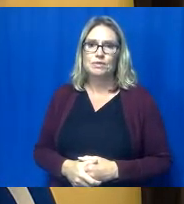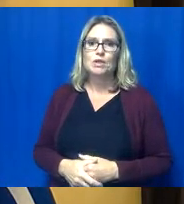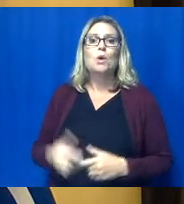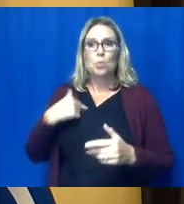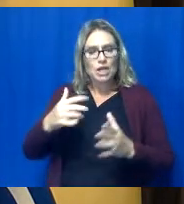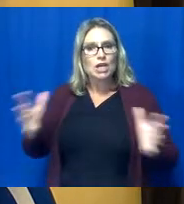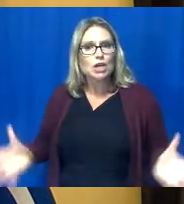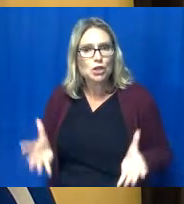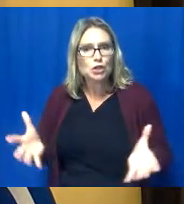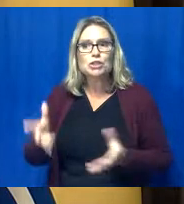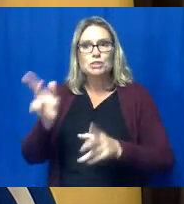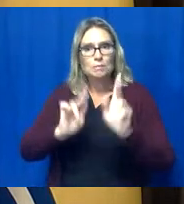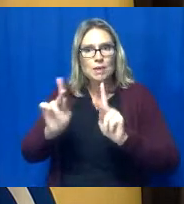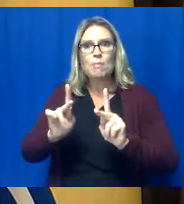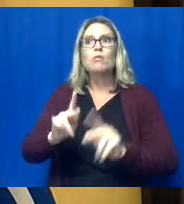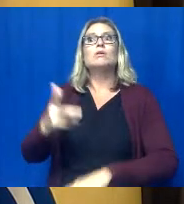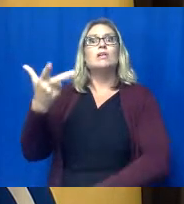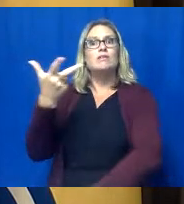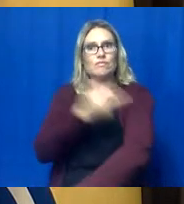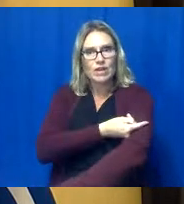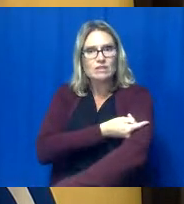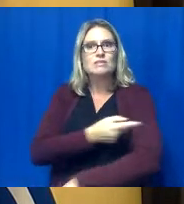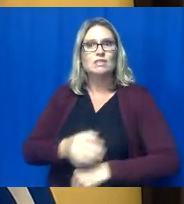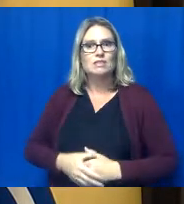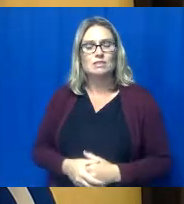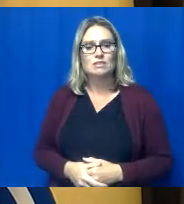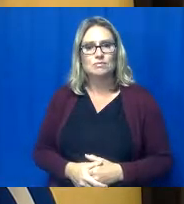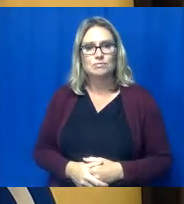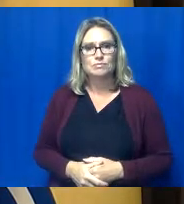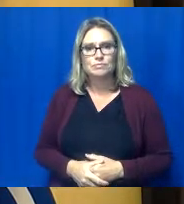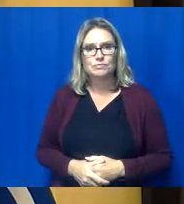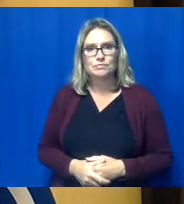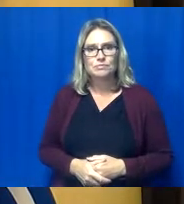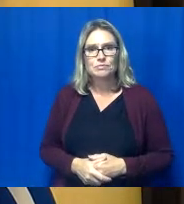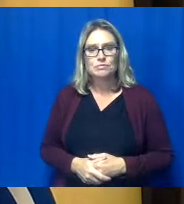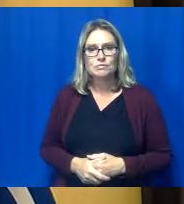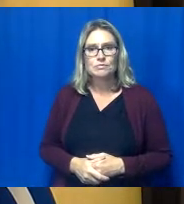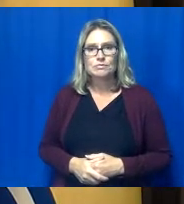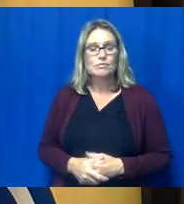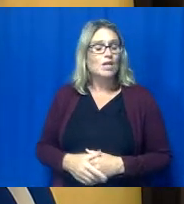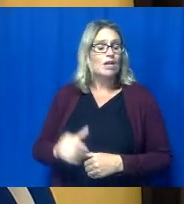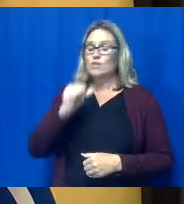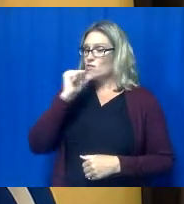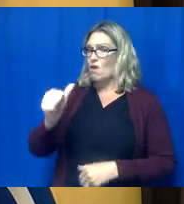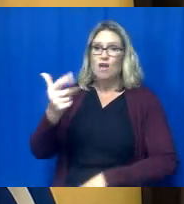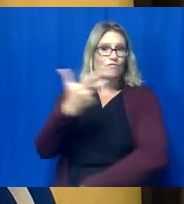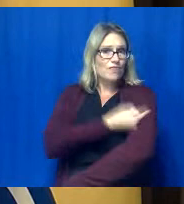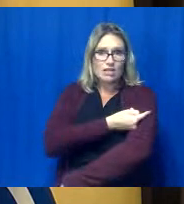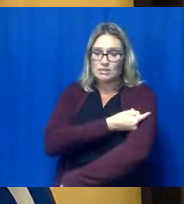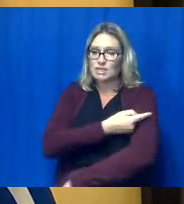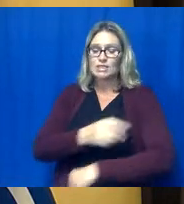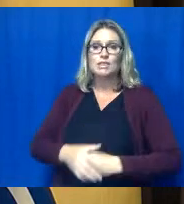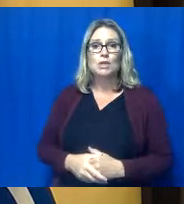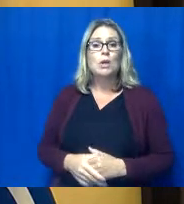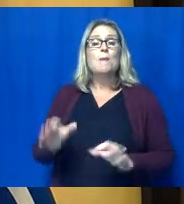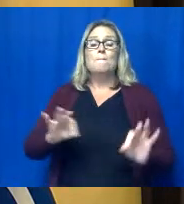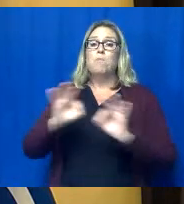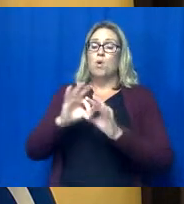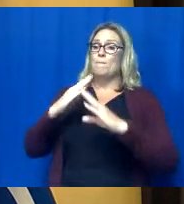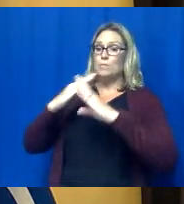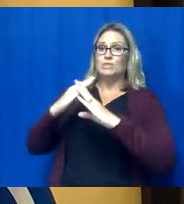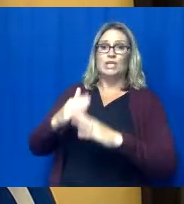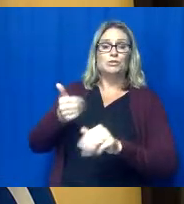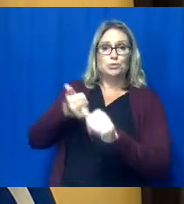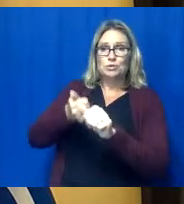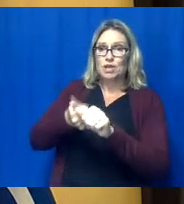to become vaccinated. If you're not vaccinated, Be sure that you protect yourselves and your community by